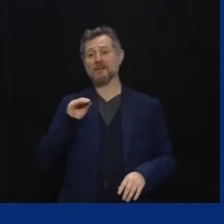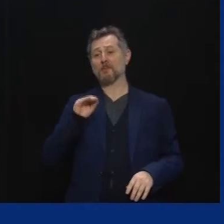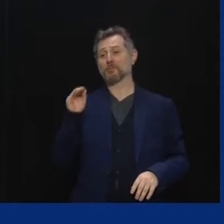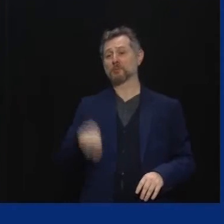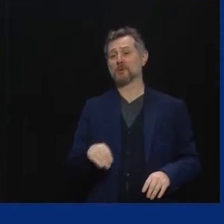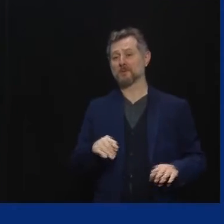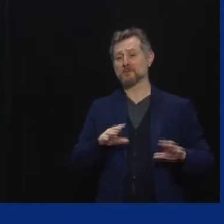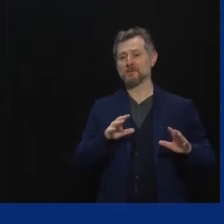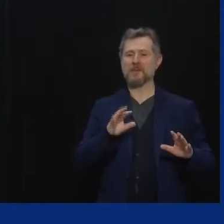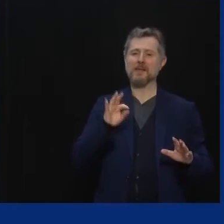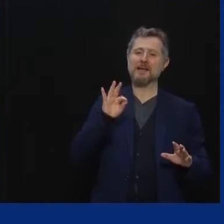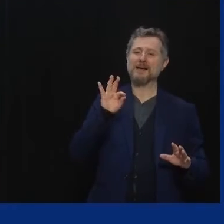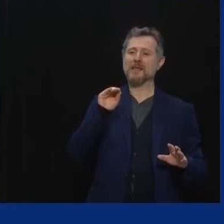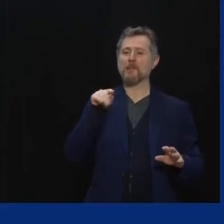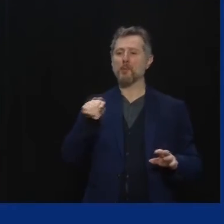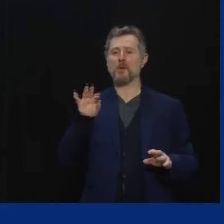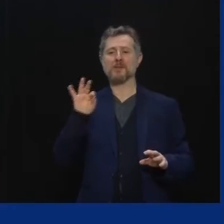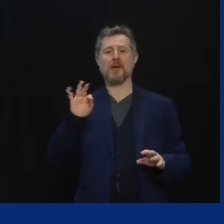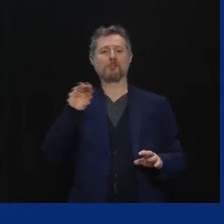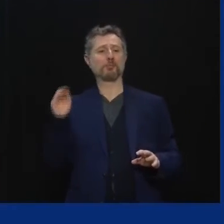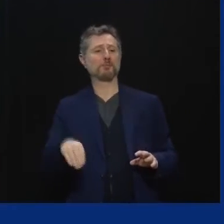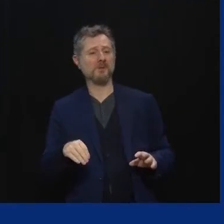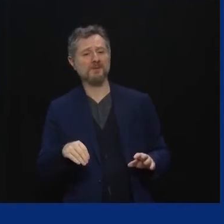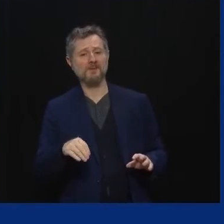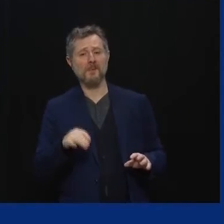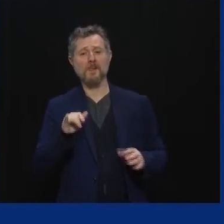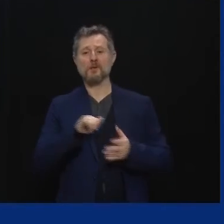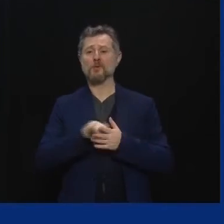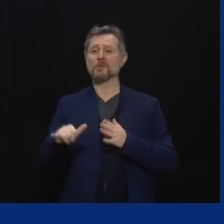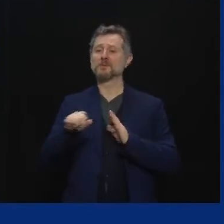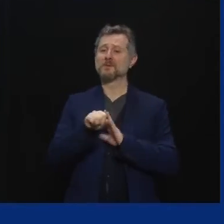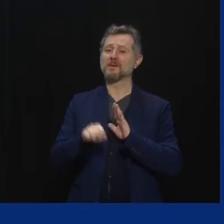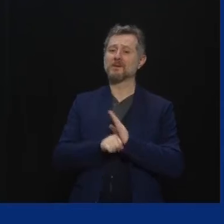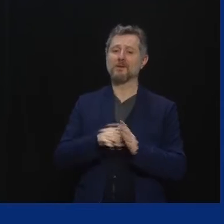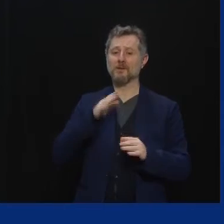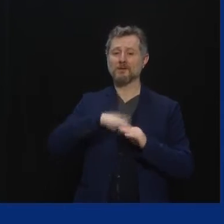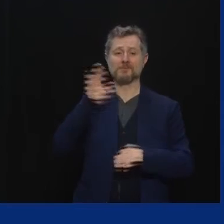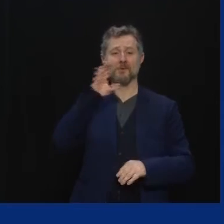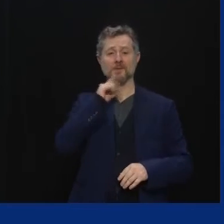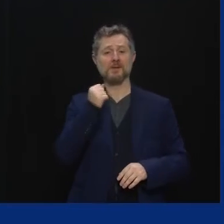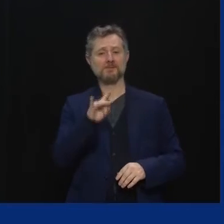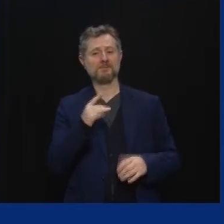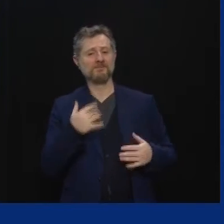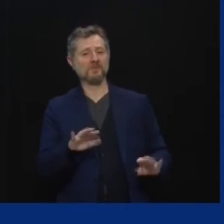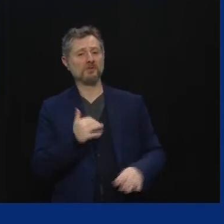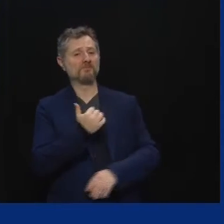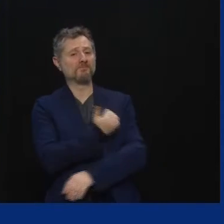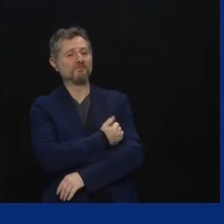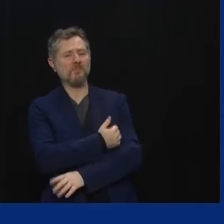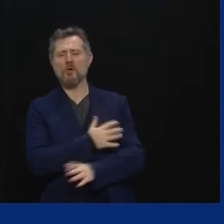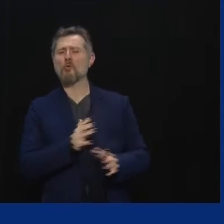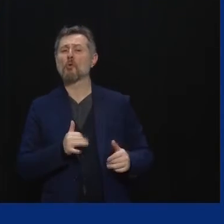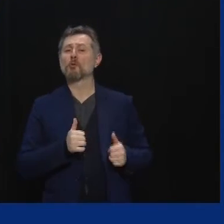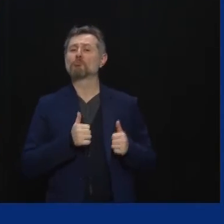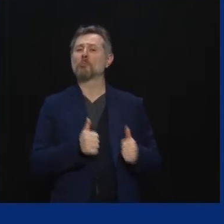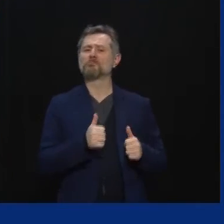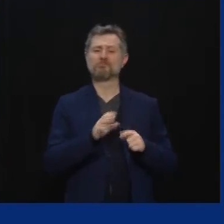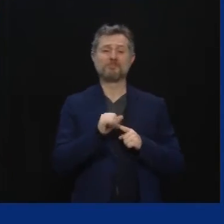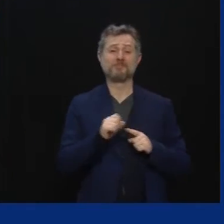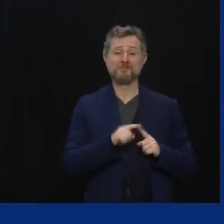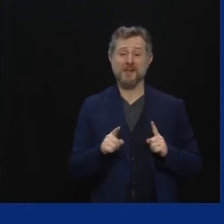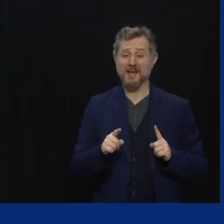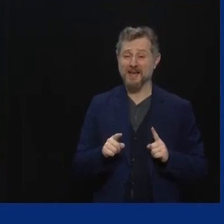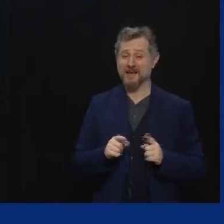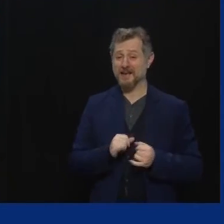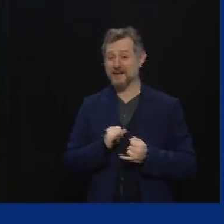90.9% of individuals vaccinated already in the state of New York over the age of 18. That is phenomenal. But it's going to be hard to get that last 10%,